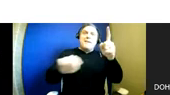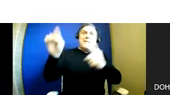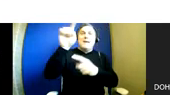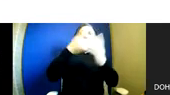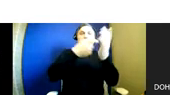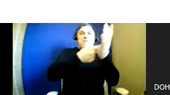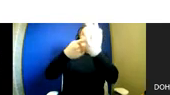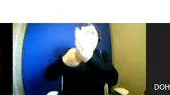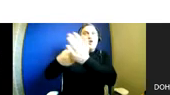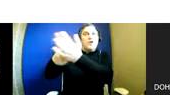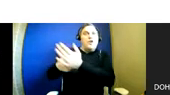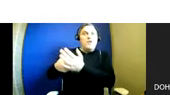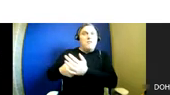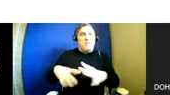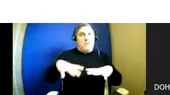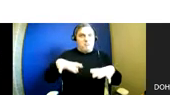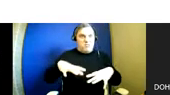already